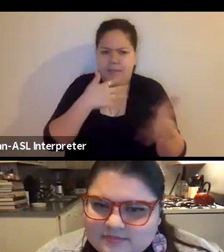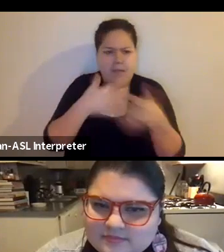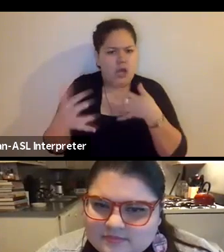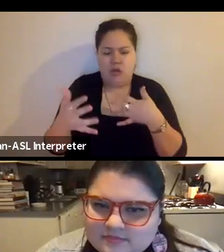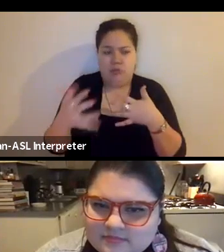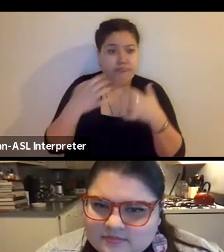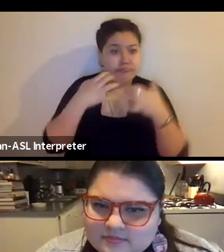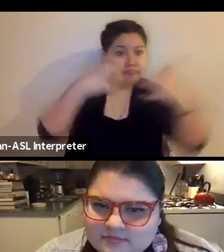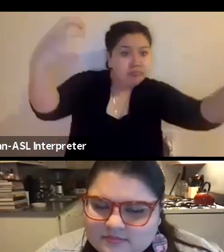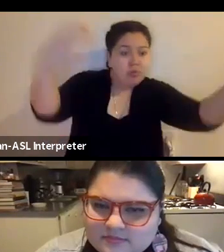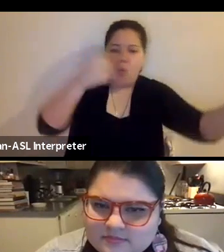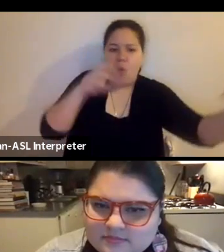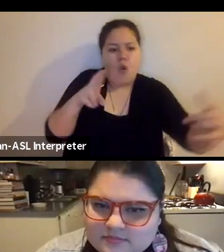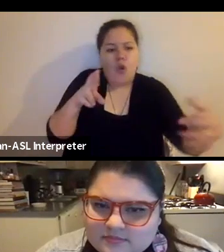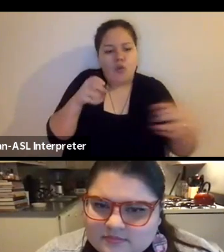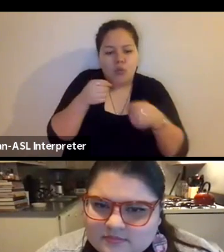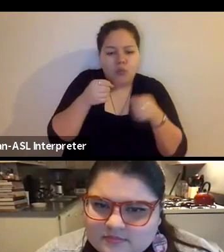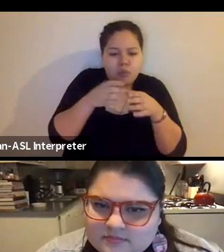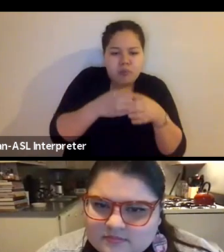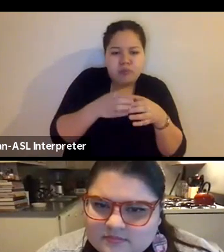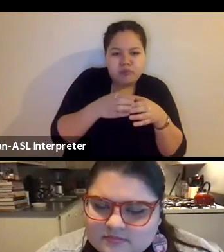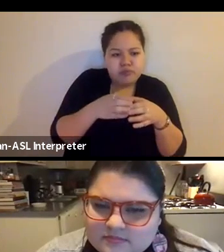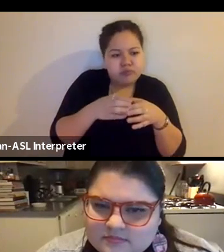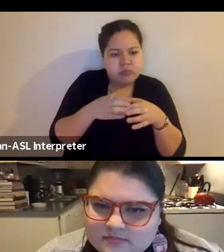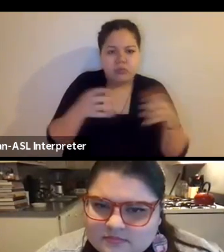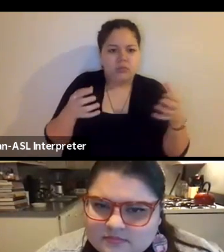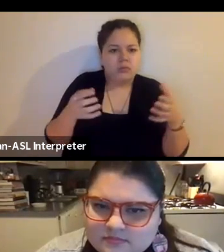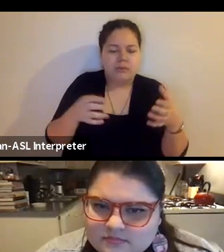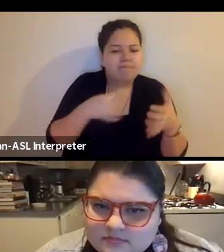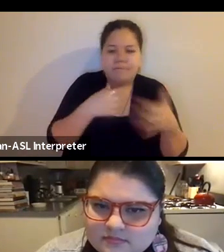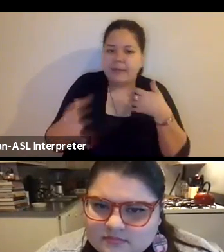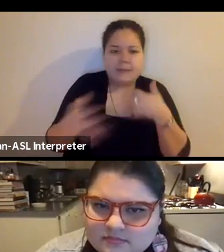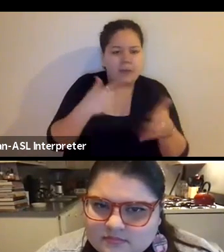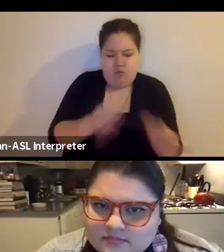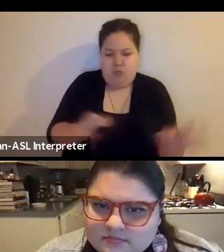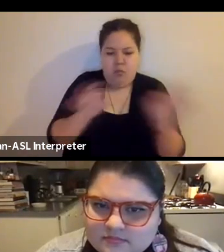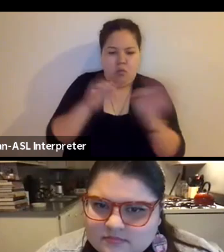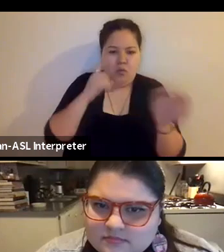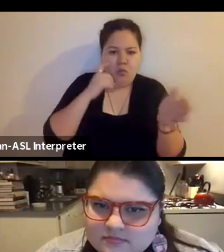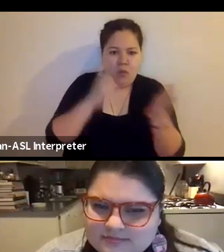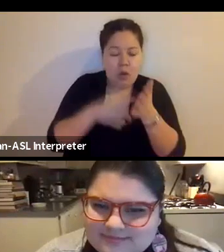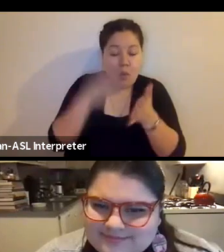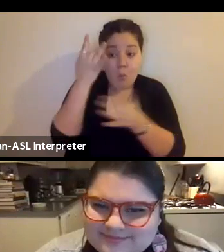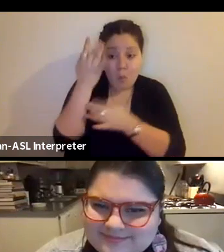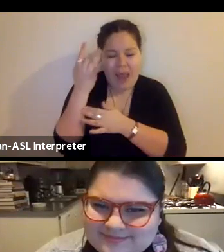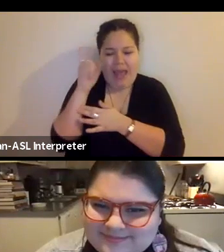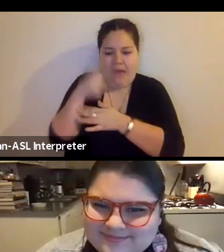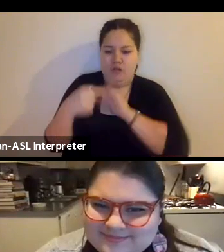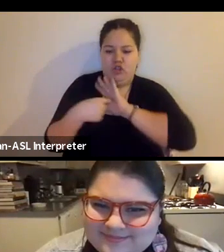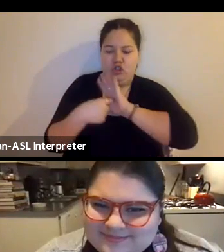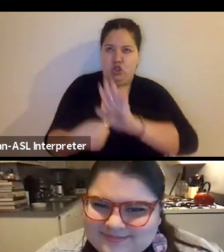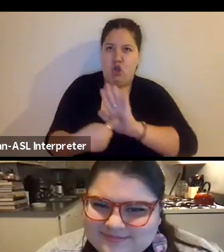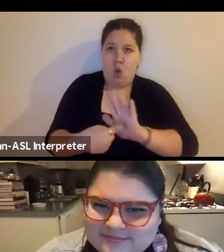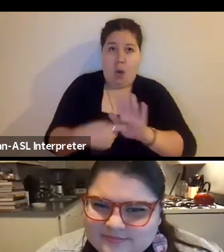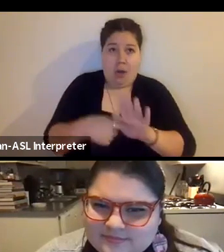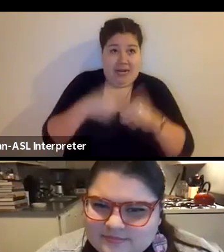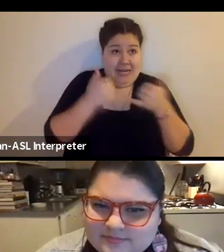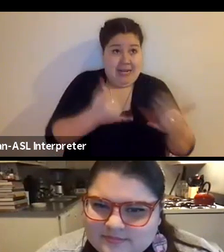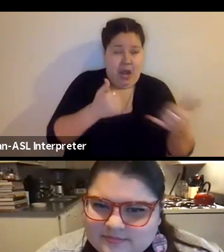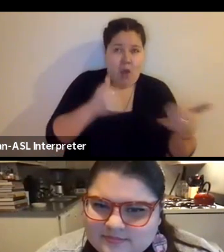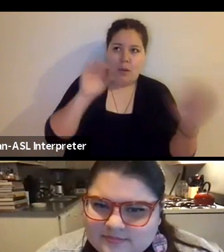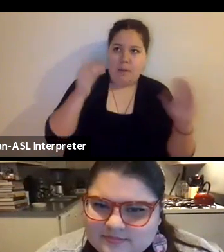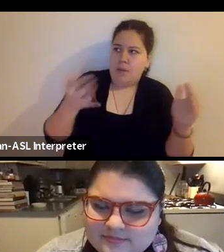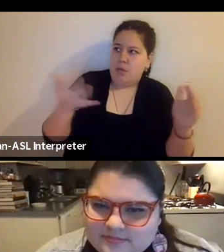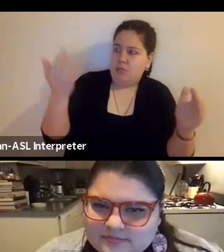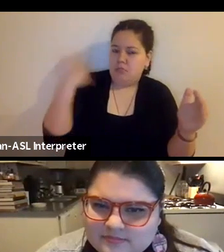in the way that access check-ins are a priority. It's a way of coming into the present moment of where we are, and